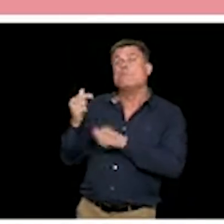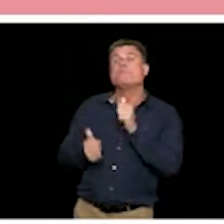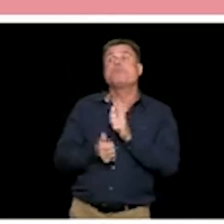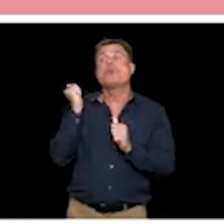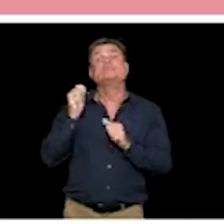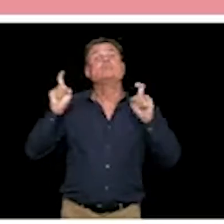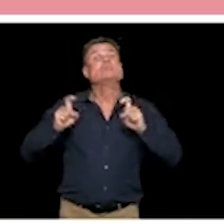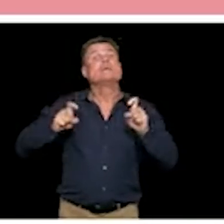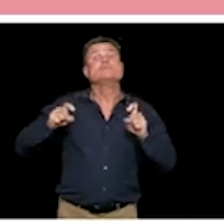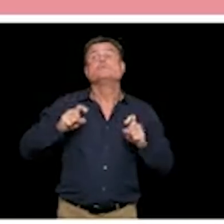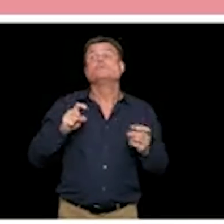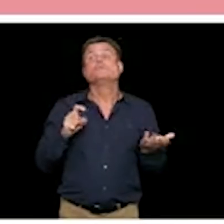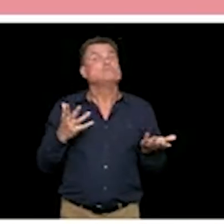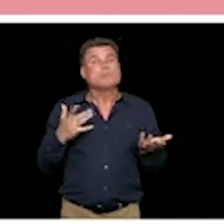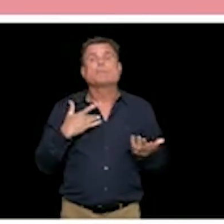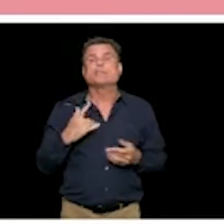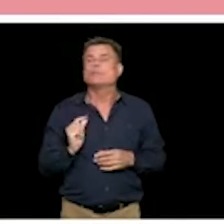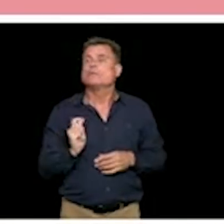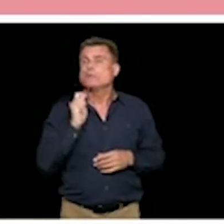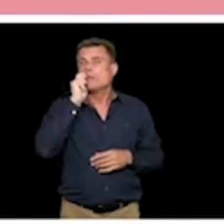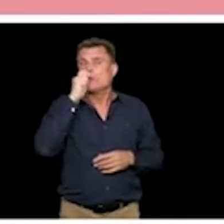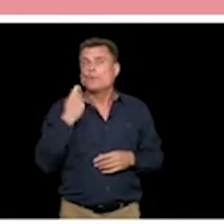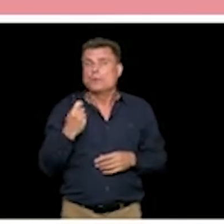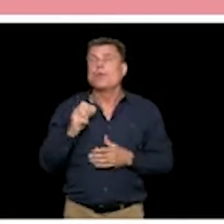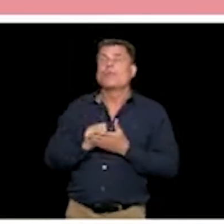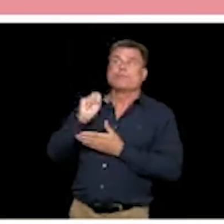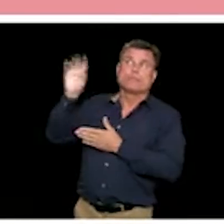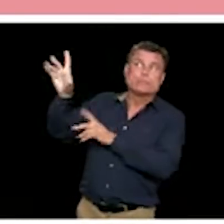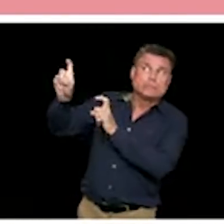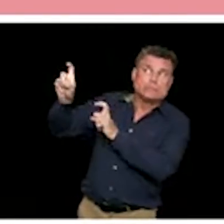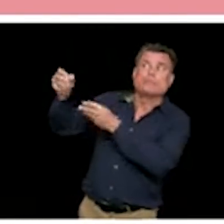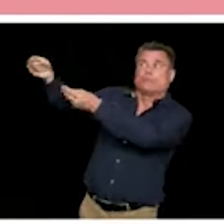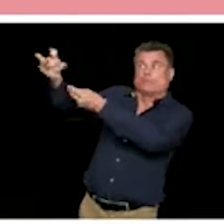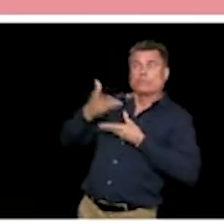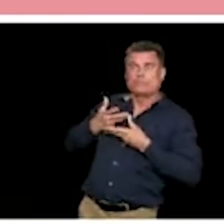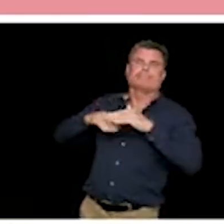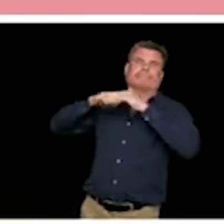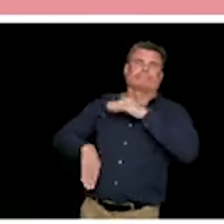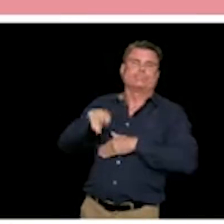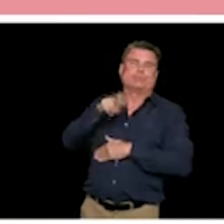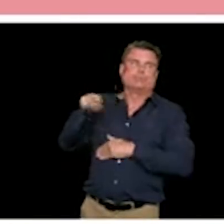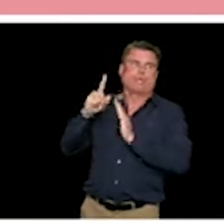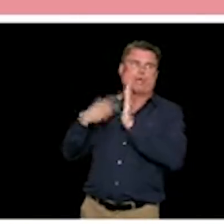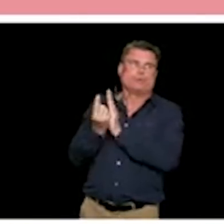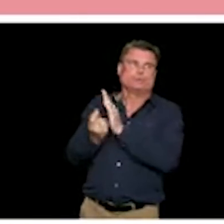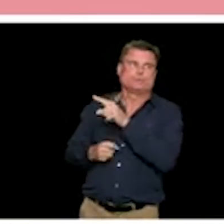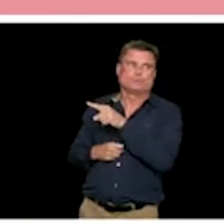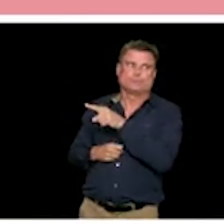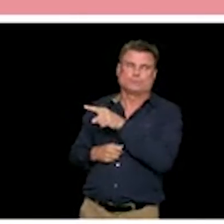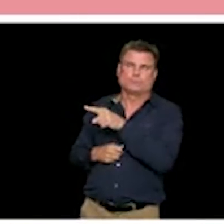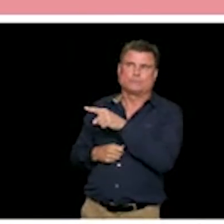hours. Most of the tests that we are seeing, the turnaround time is less than a day. There are some areas